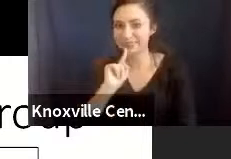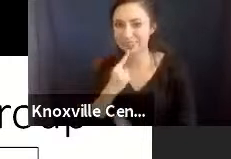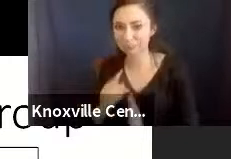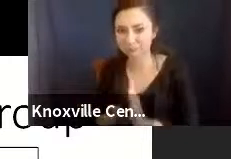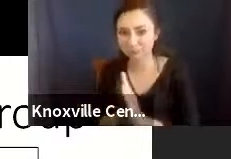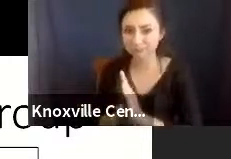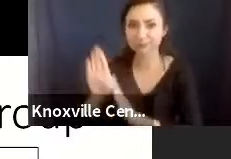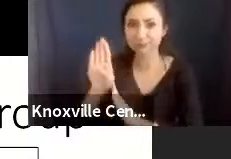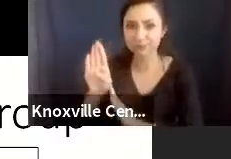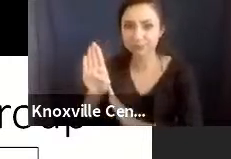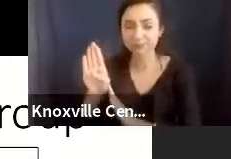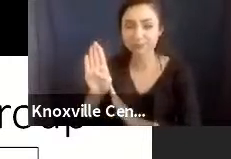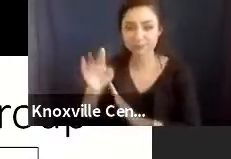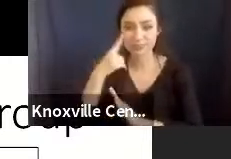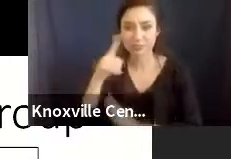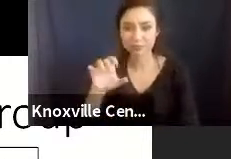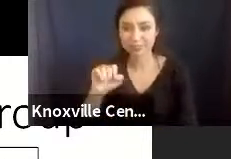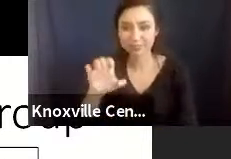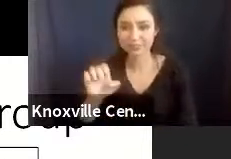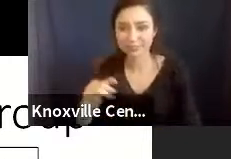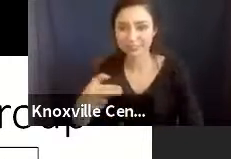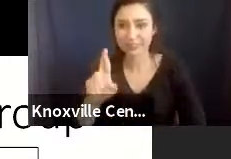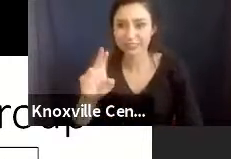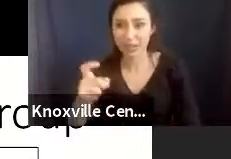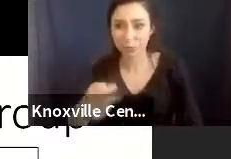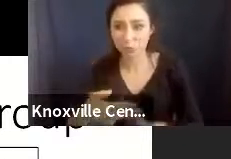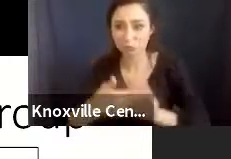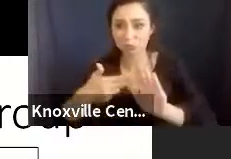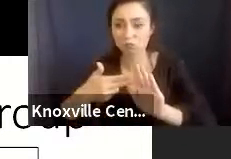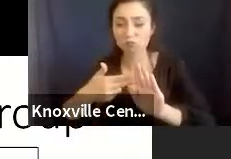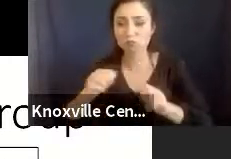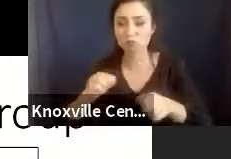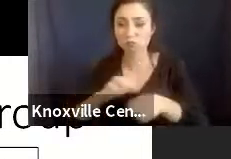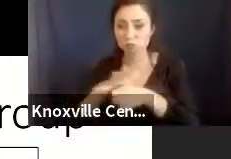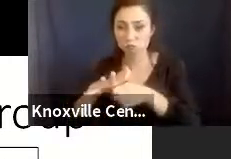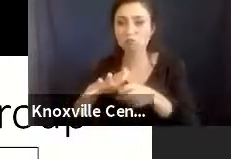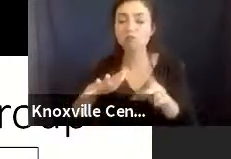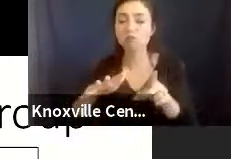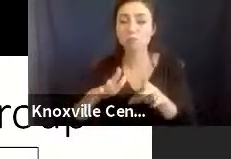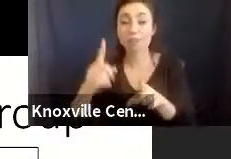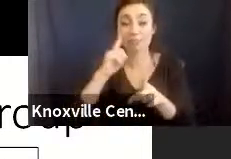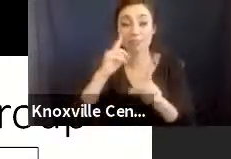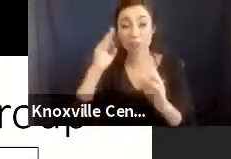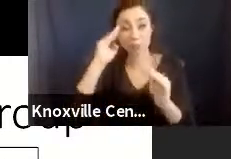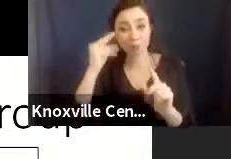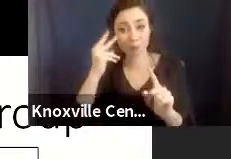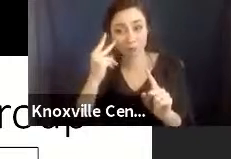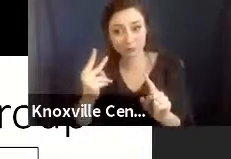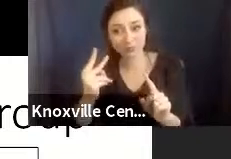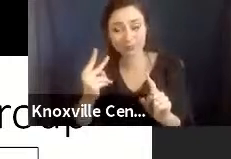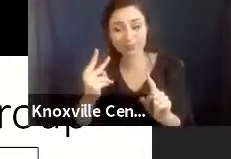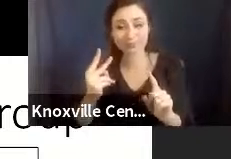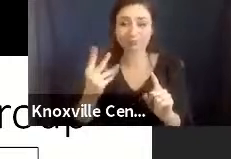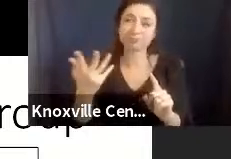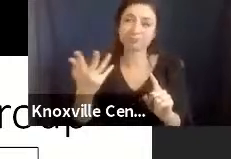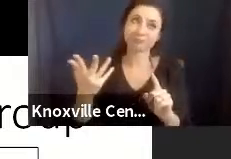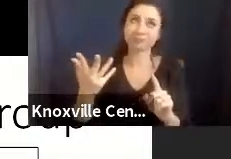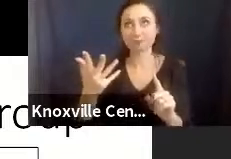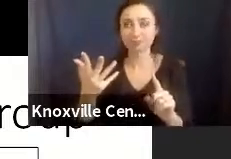increase in cases diagnosed. And what I think we would expect to see,